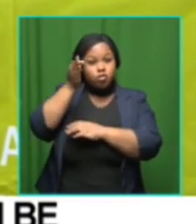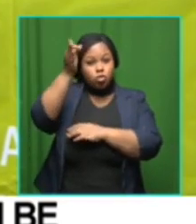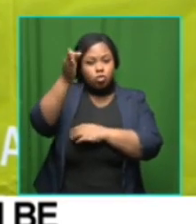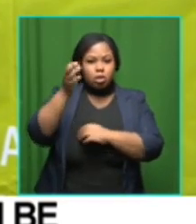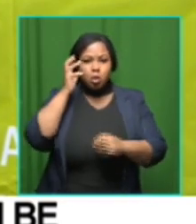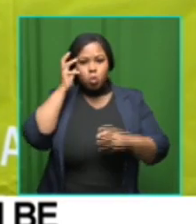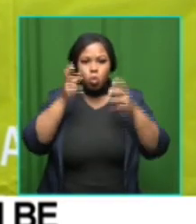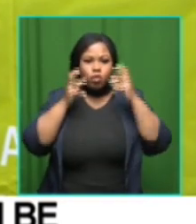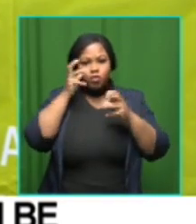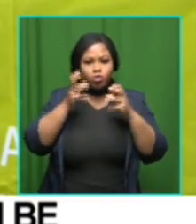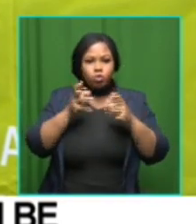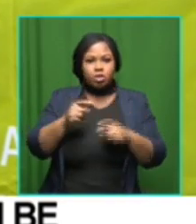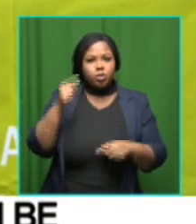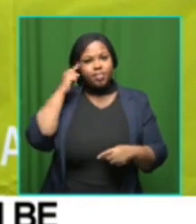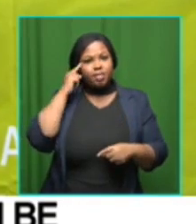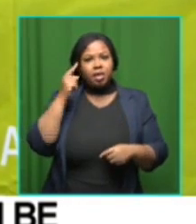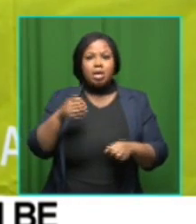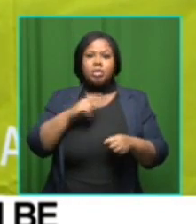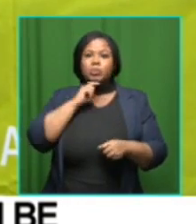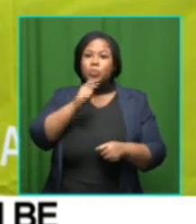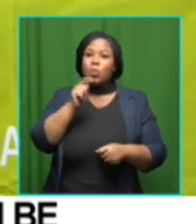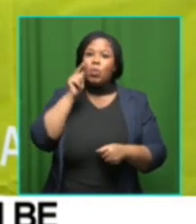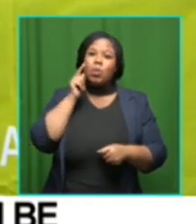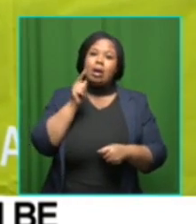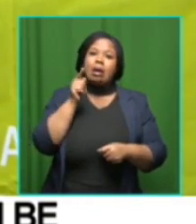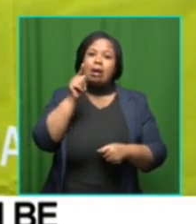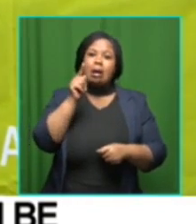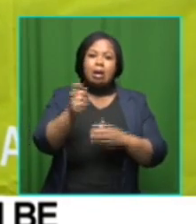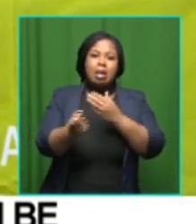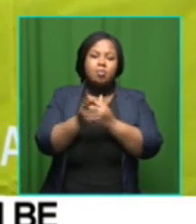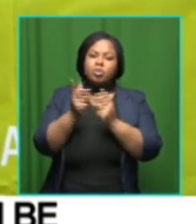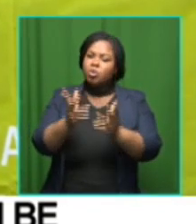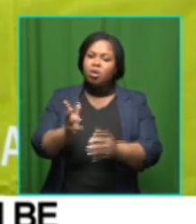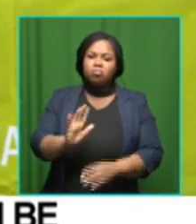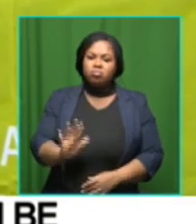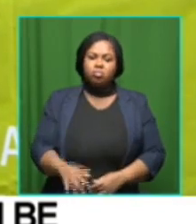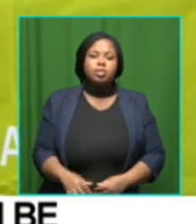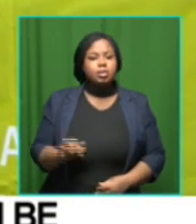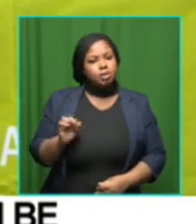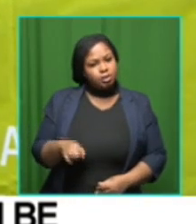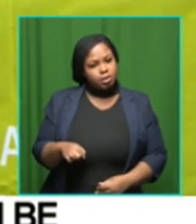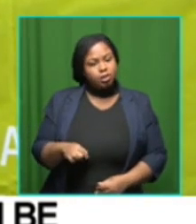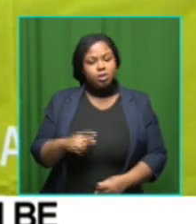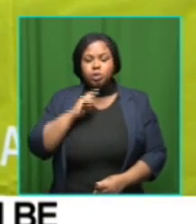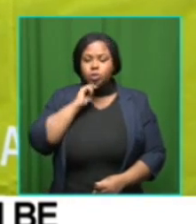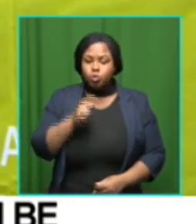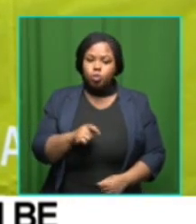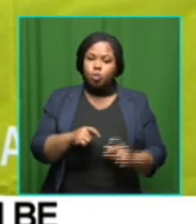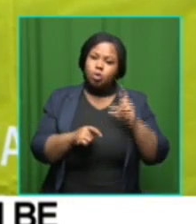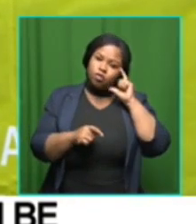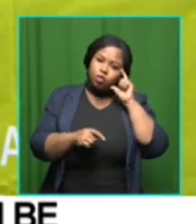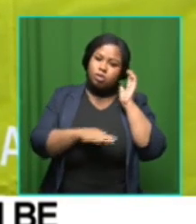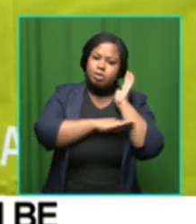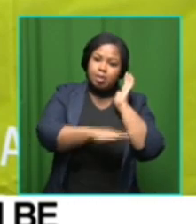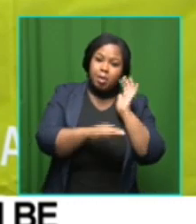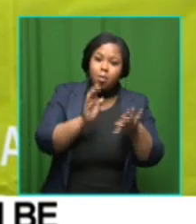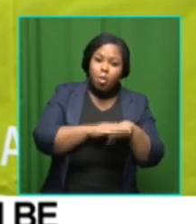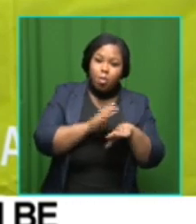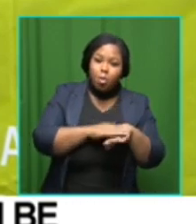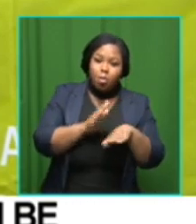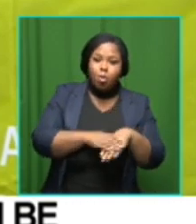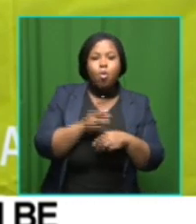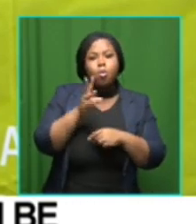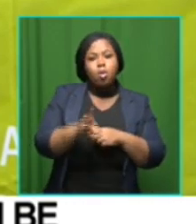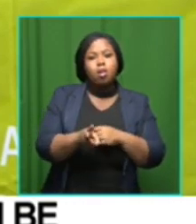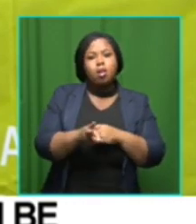that that's what we're dealing with. Yes, we are actually needing to increase the numbers of beds, and therefore